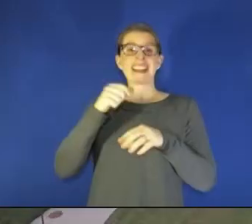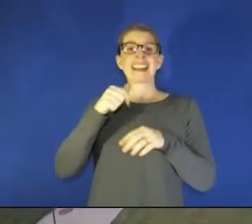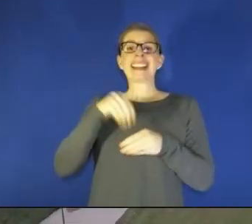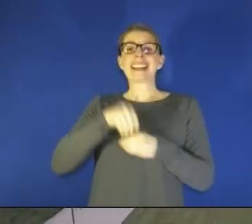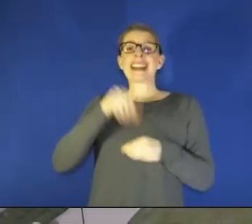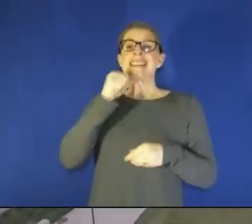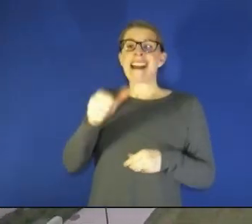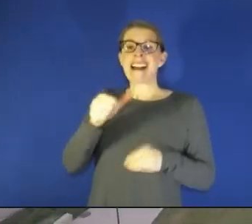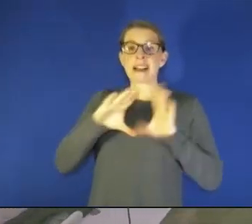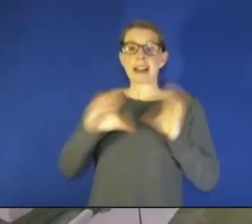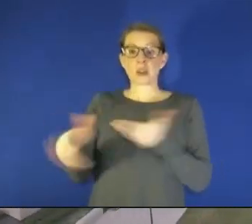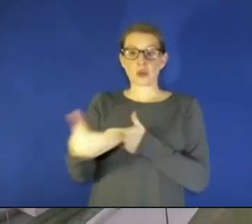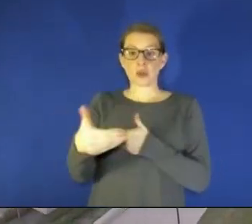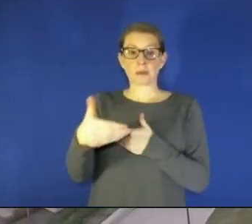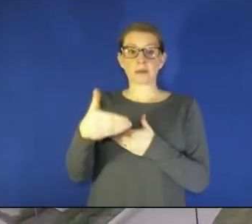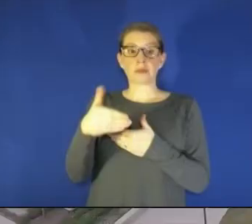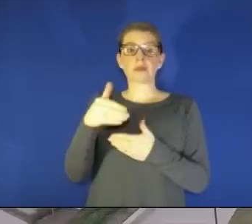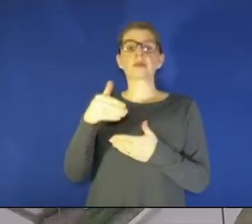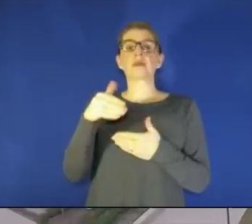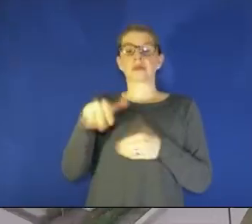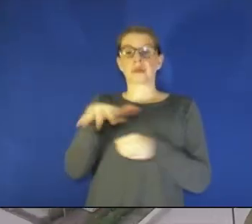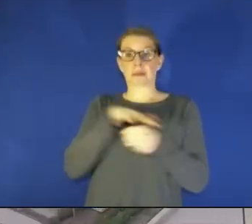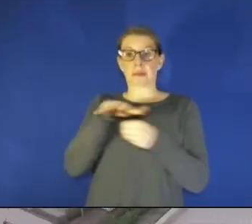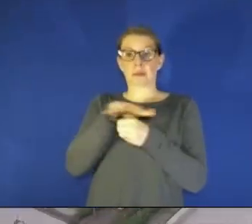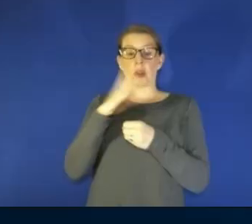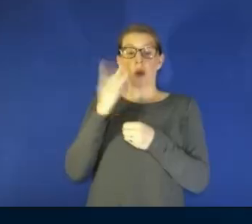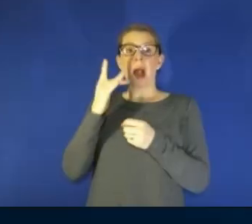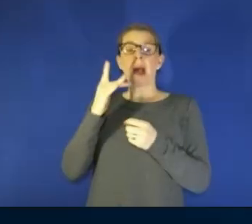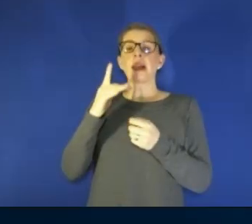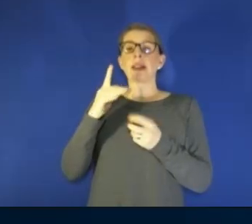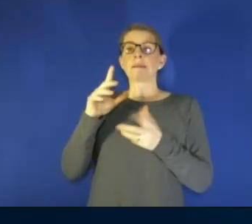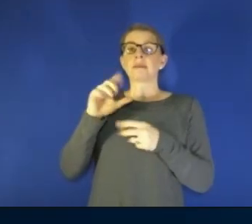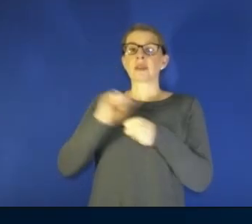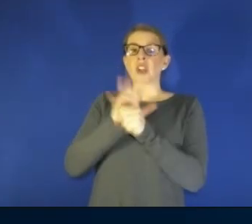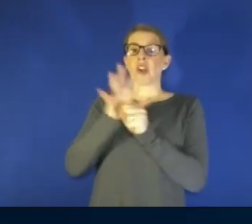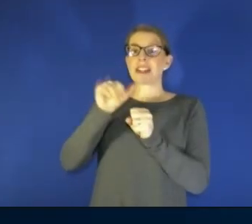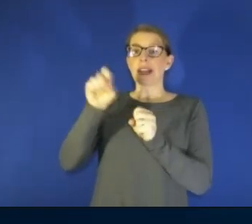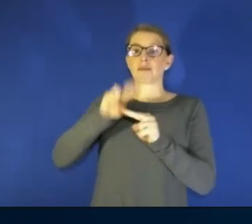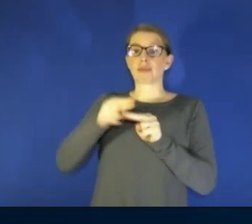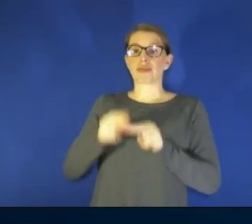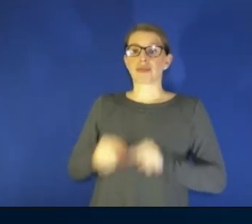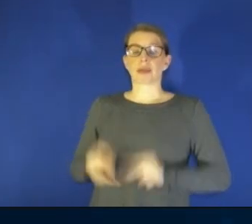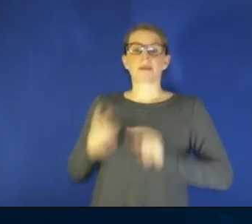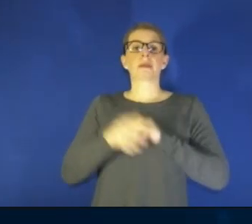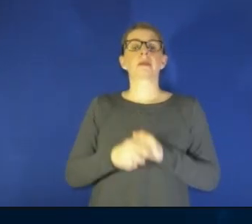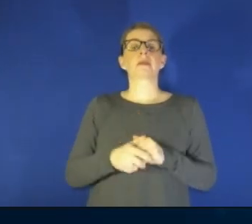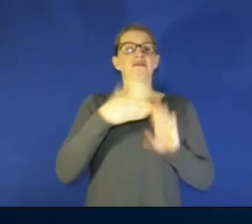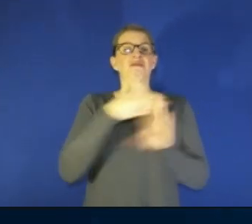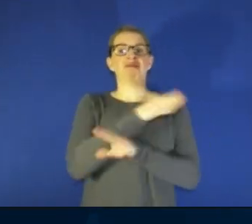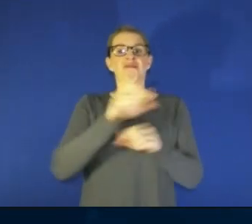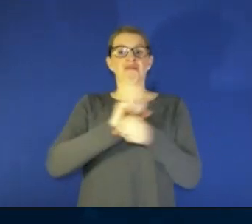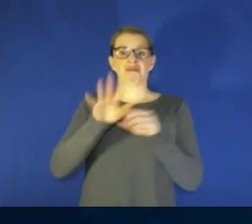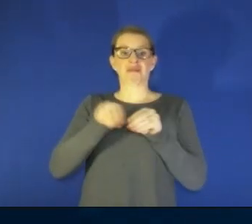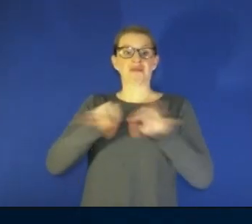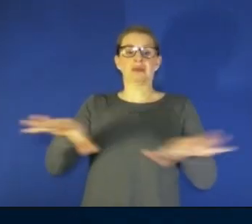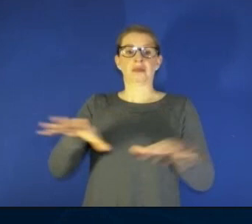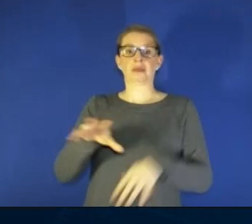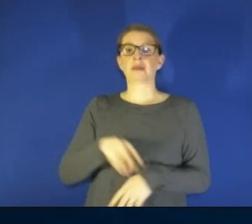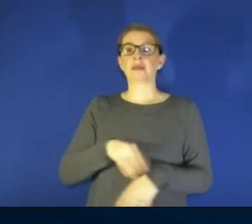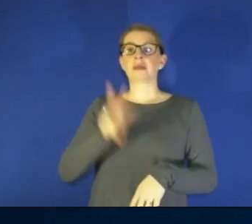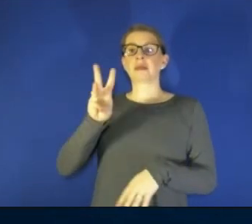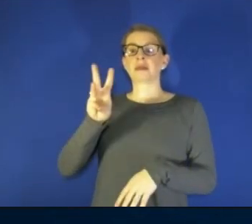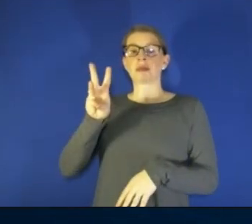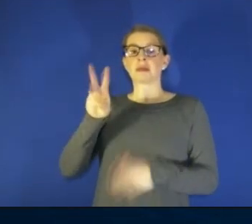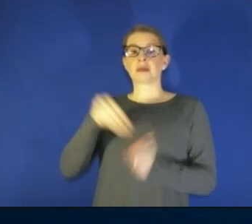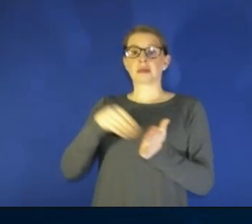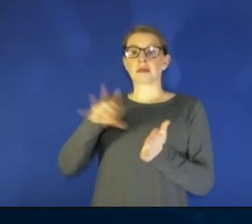began dropping to pre-pandemic levels there. And the TSA handed out more than $640,000 in fines